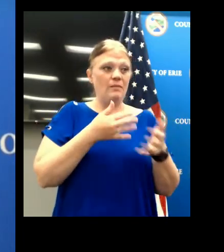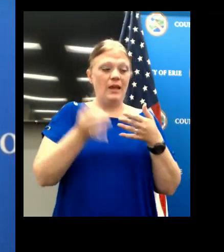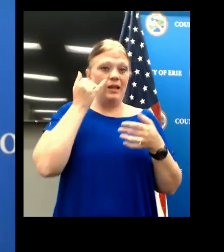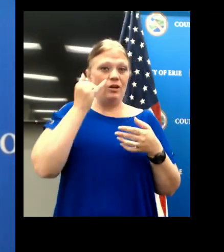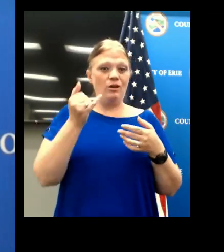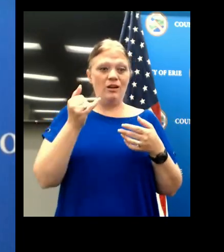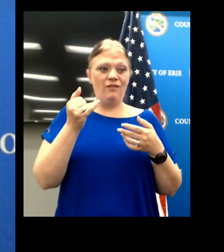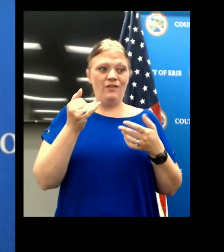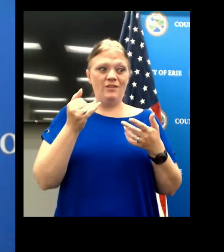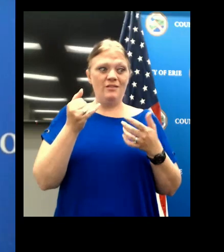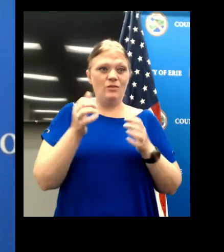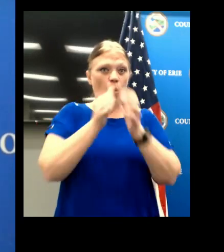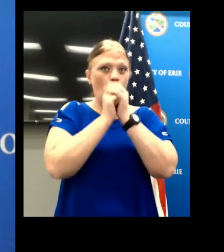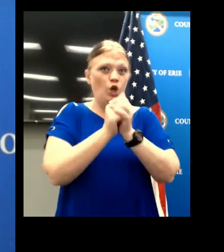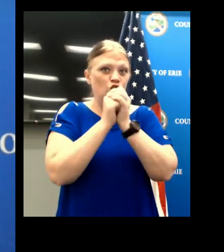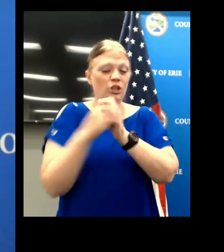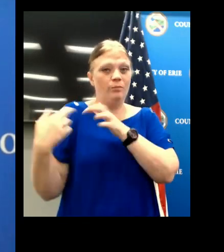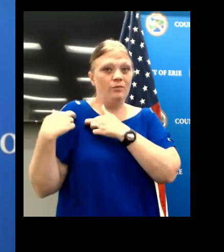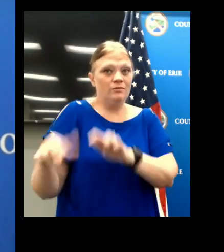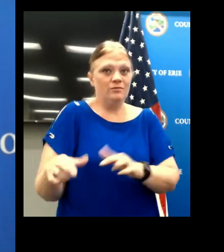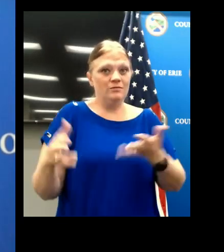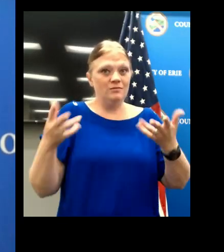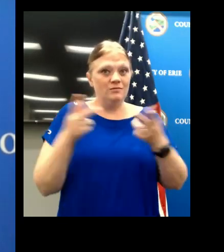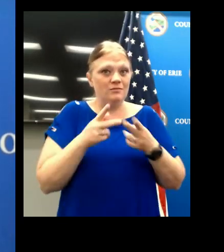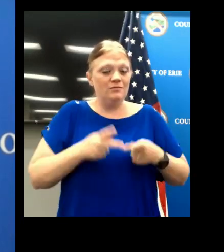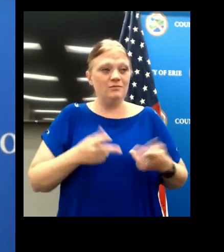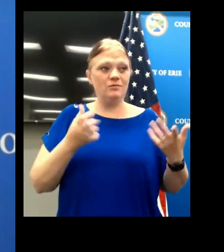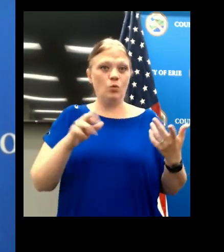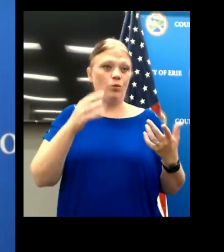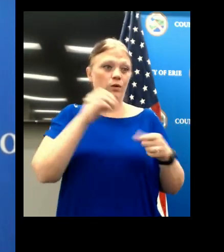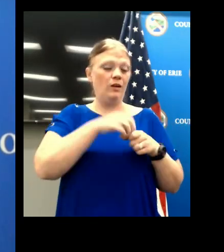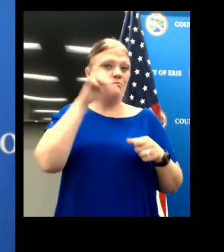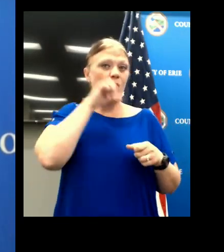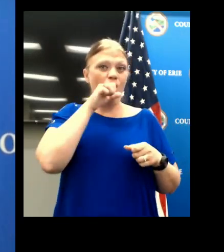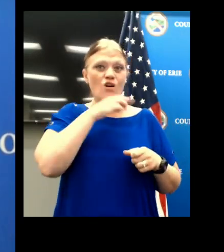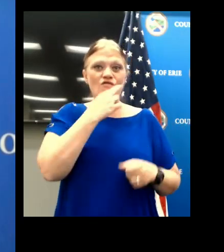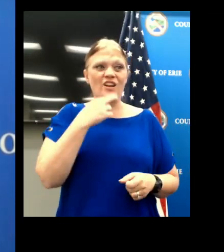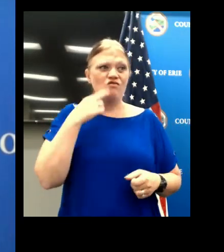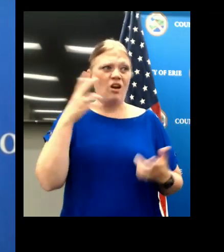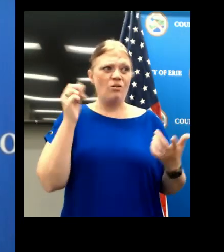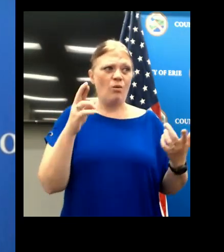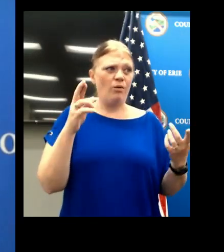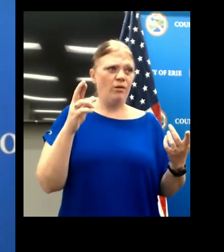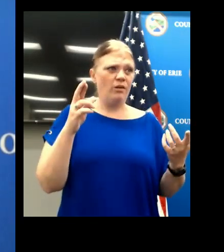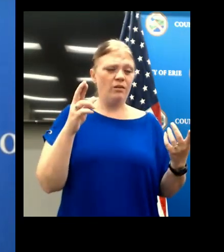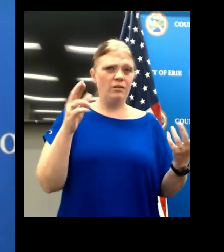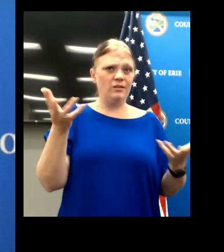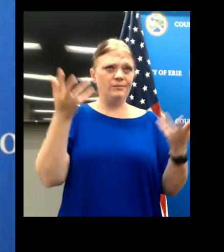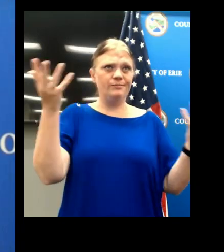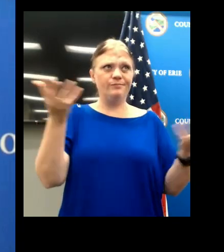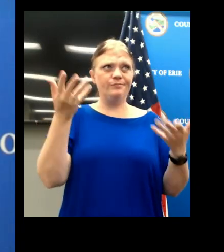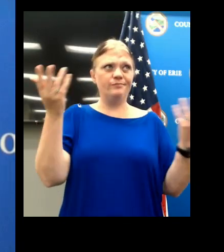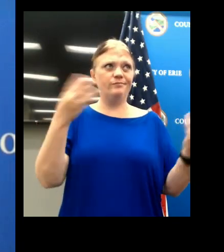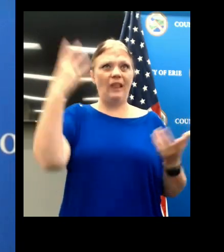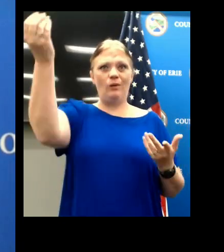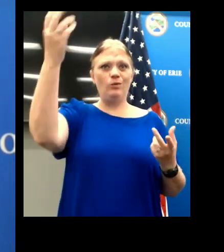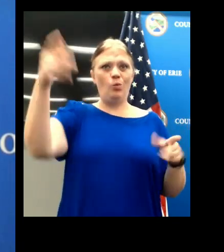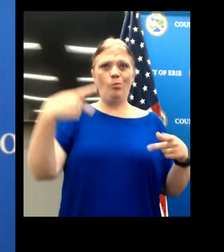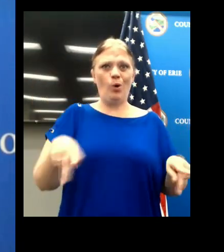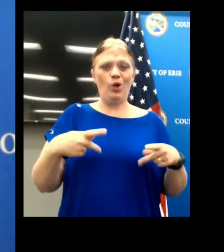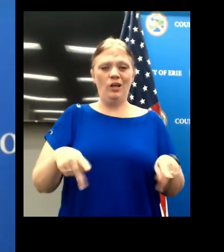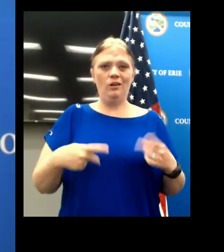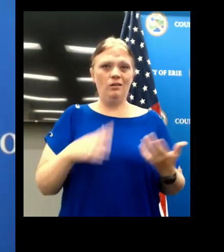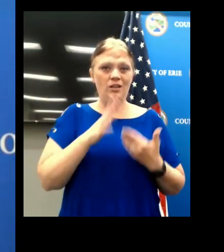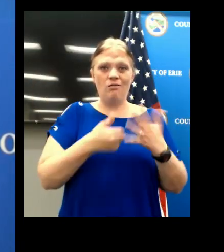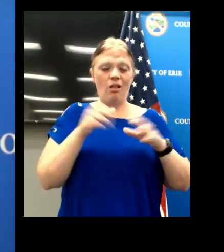of religion, of worship, or if you're in a bar or restaurant, or if you're at an outdoor party, and it's